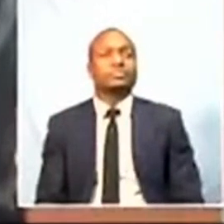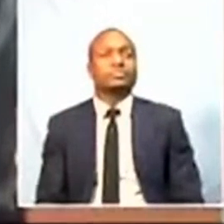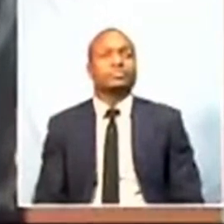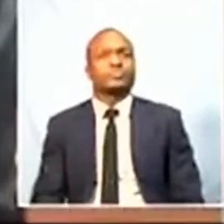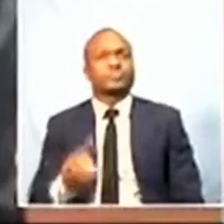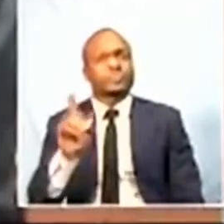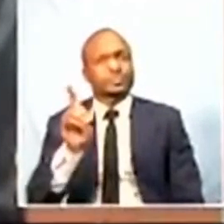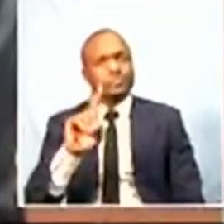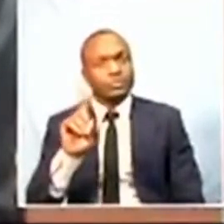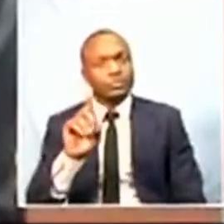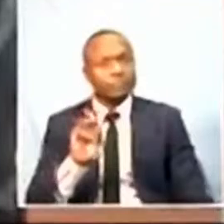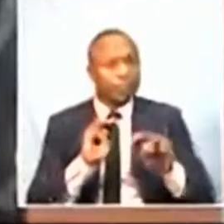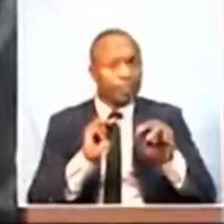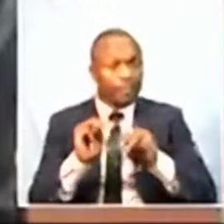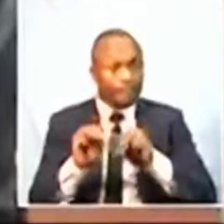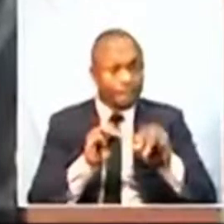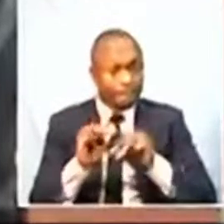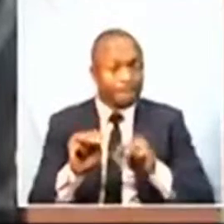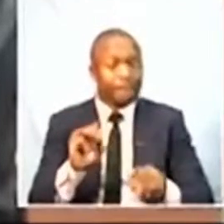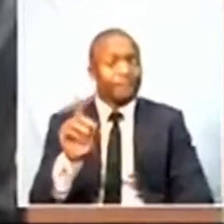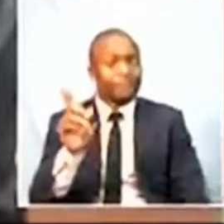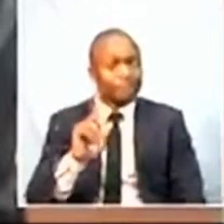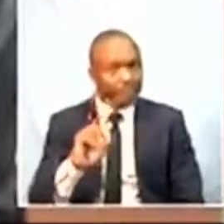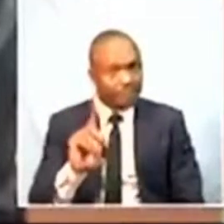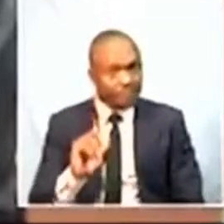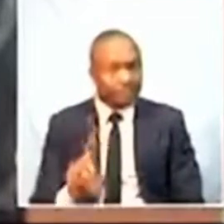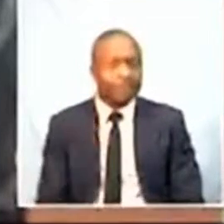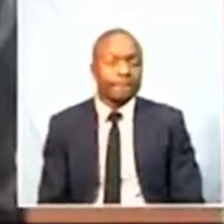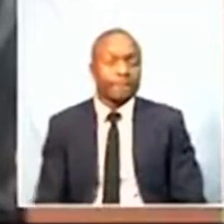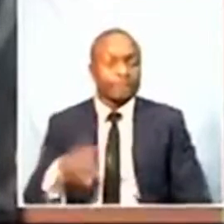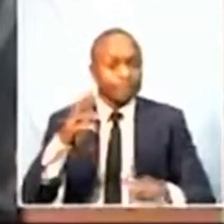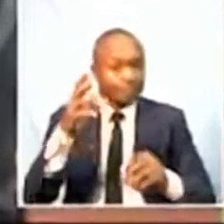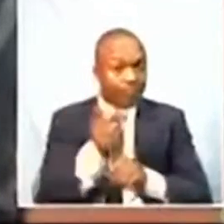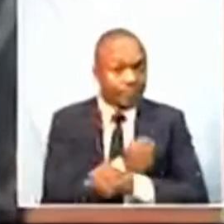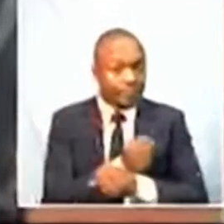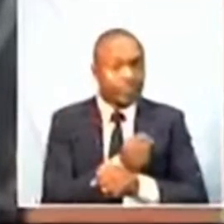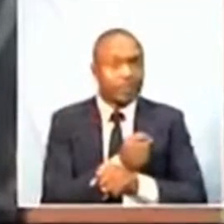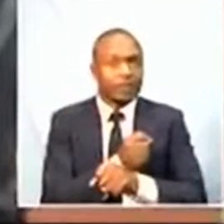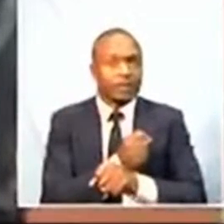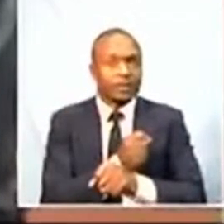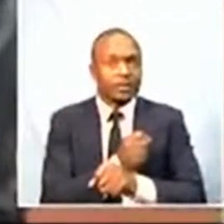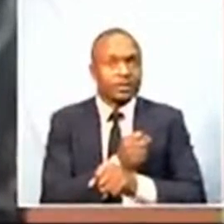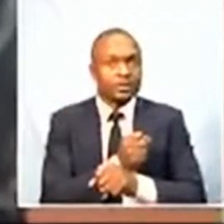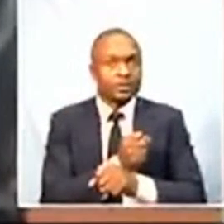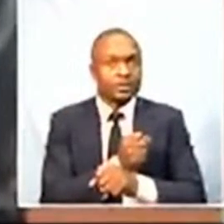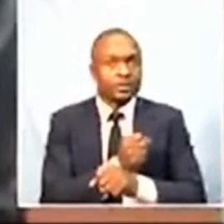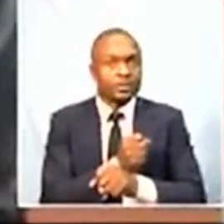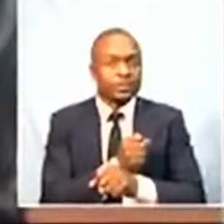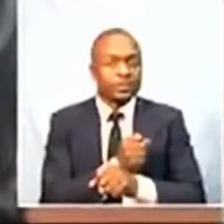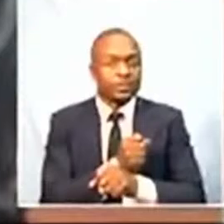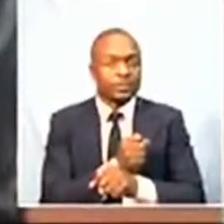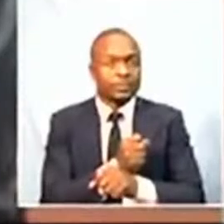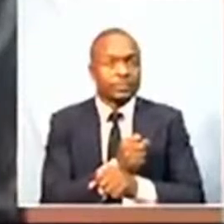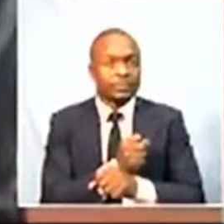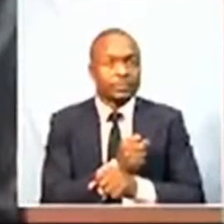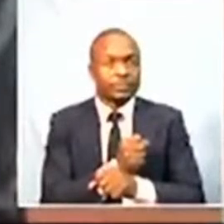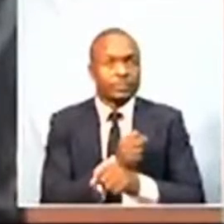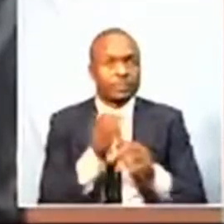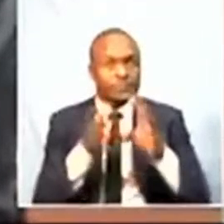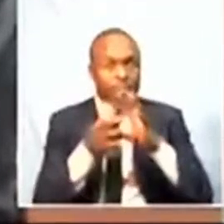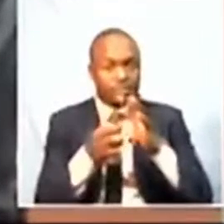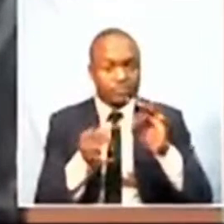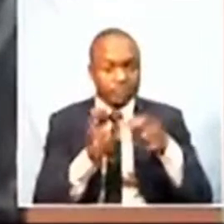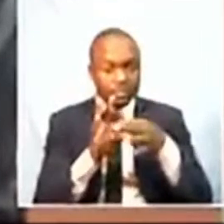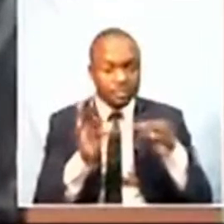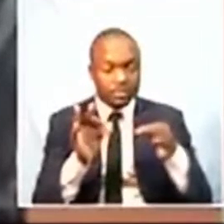where did the management go to the assumption that the